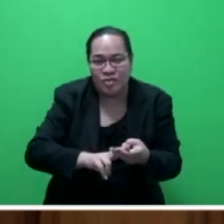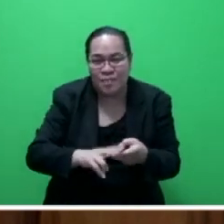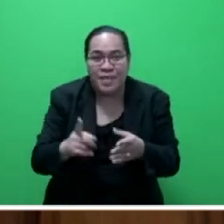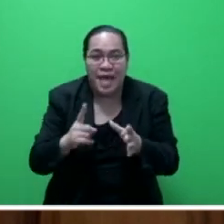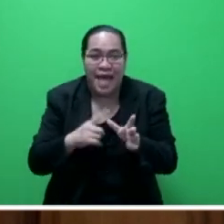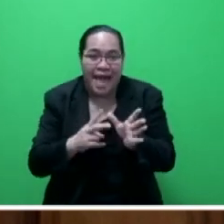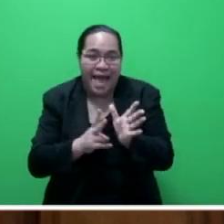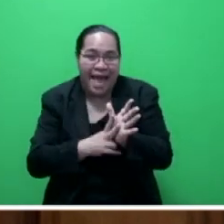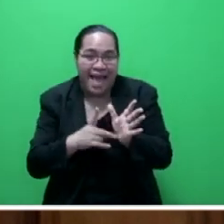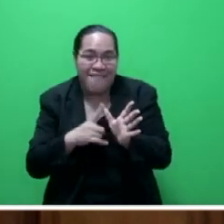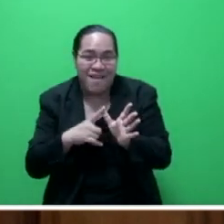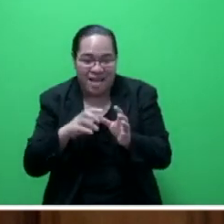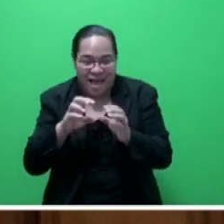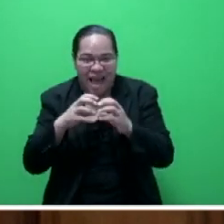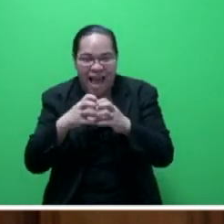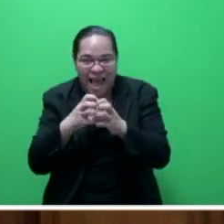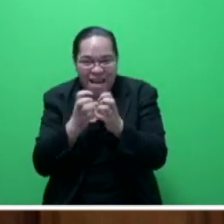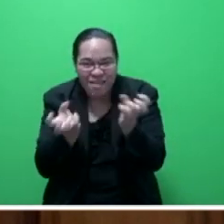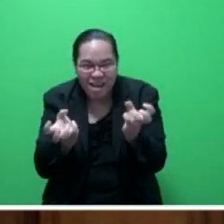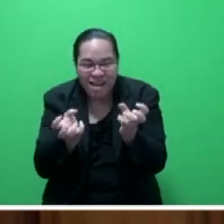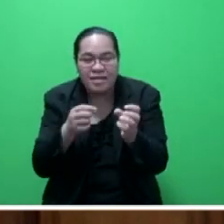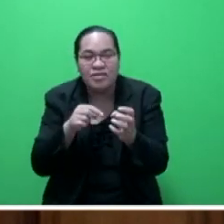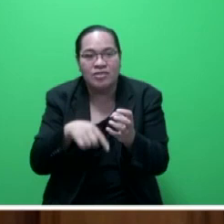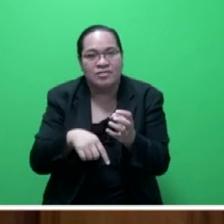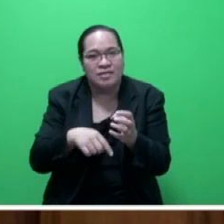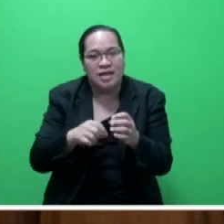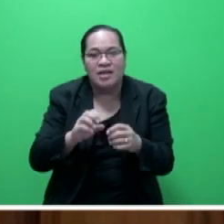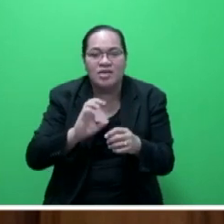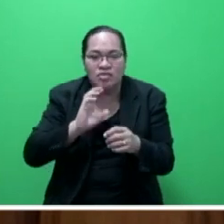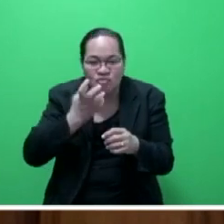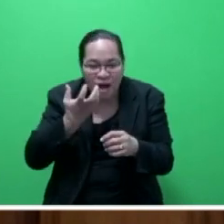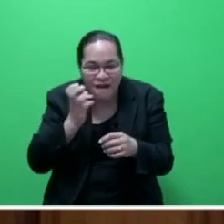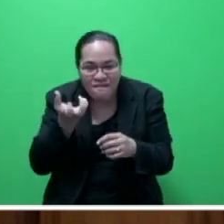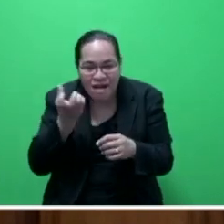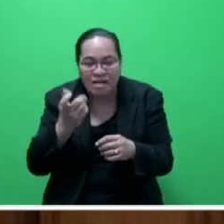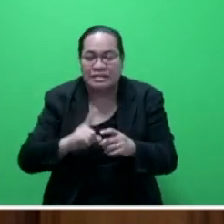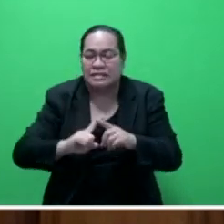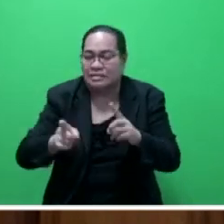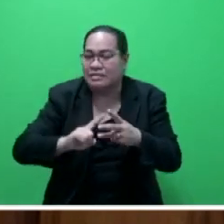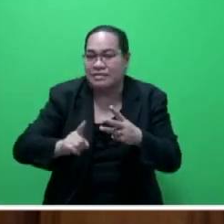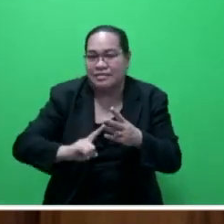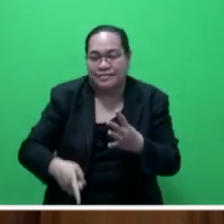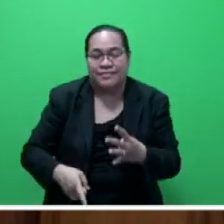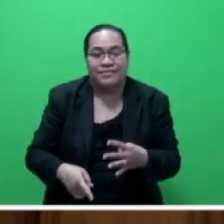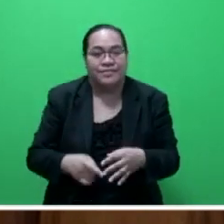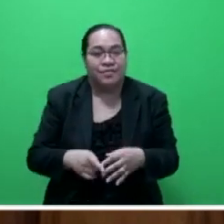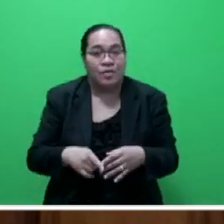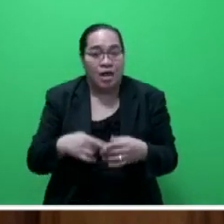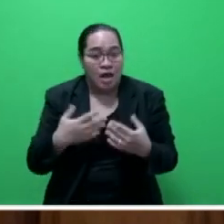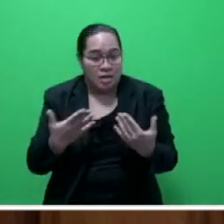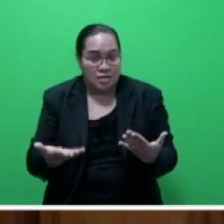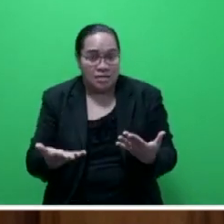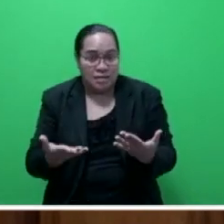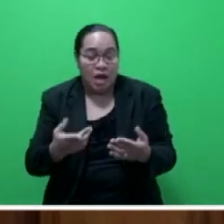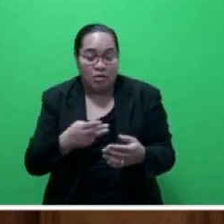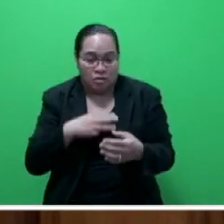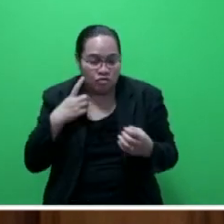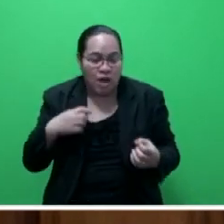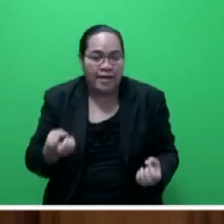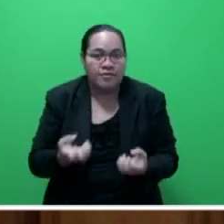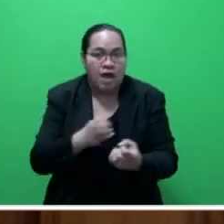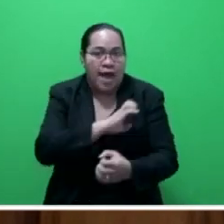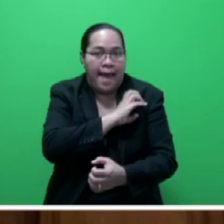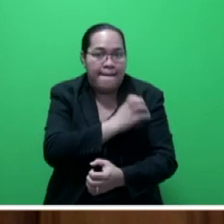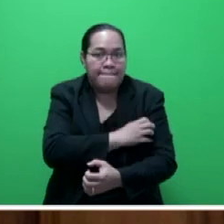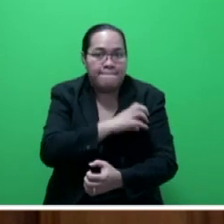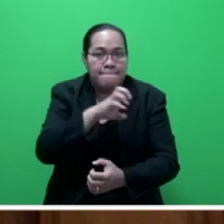avocado, guava, and etc. As such, the Ministry of Forestry is continuing its effort to empower communities